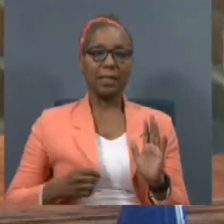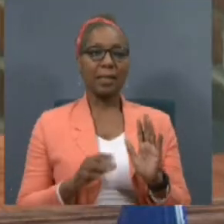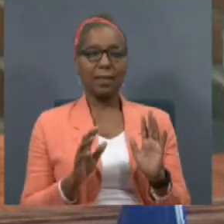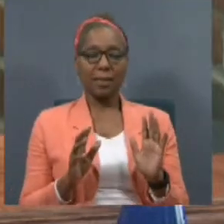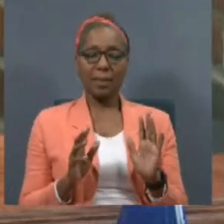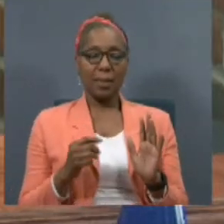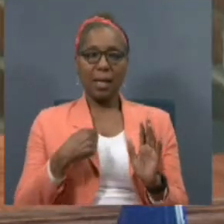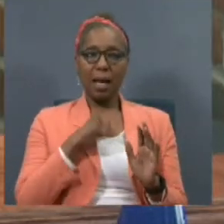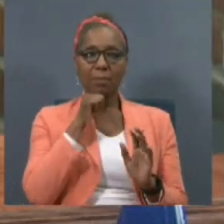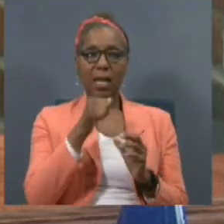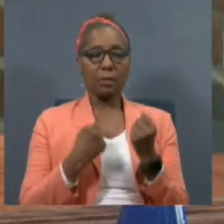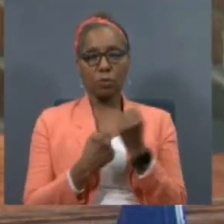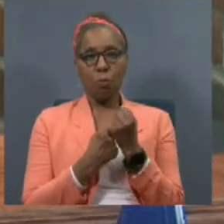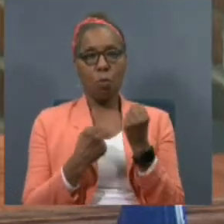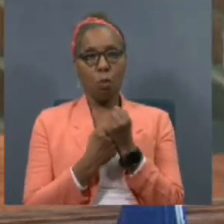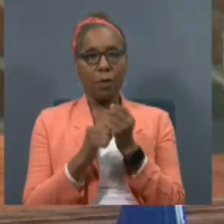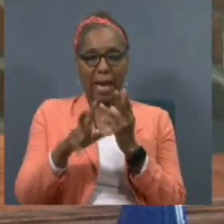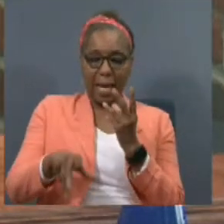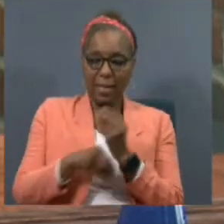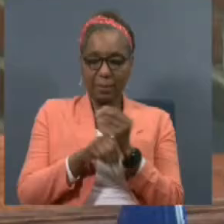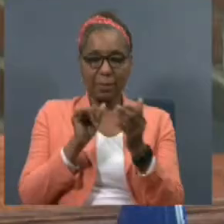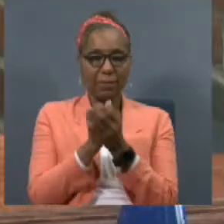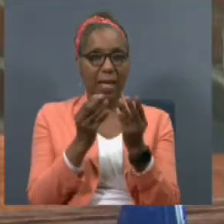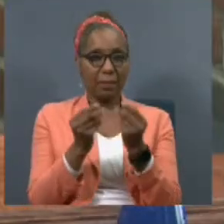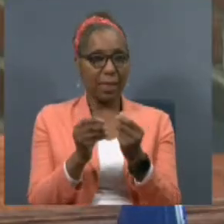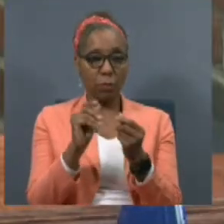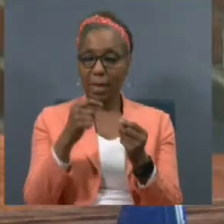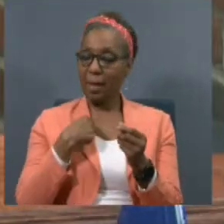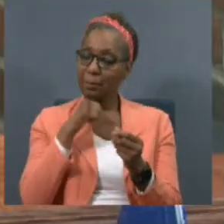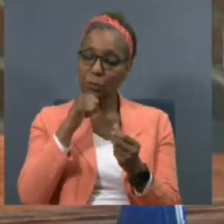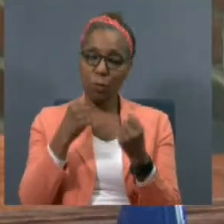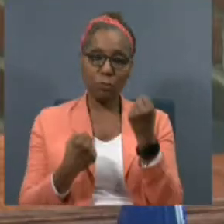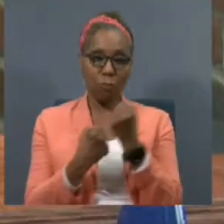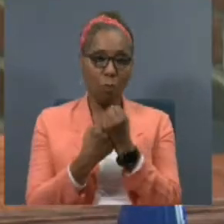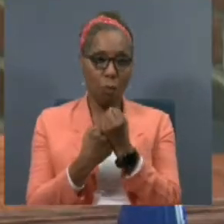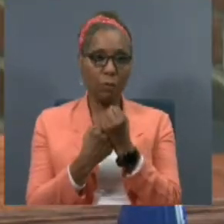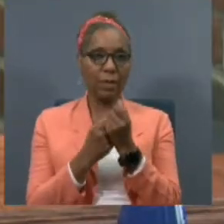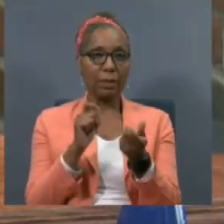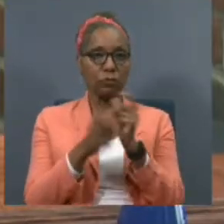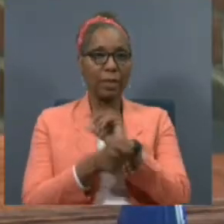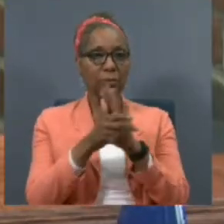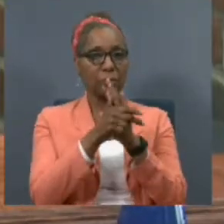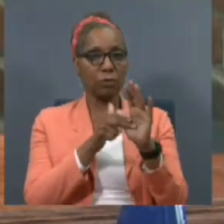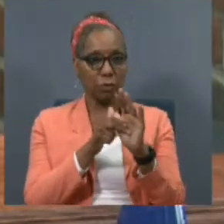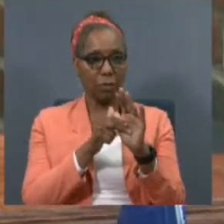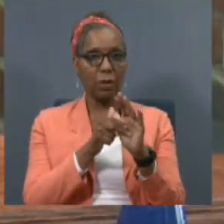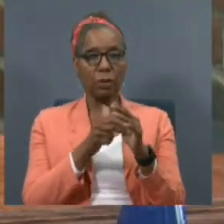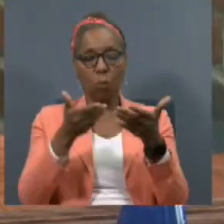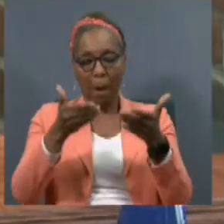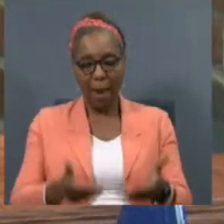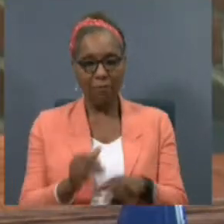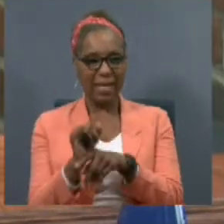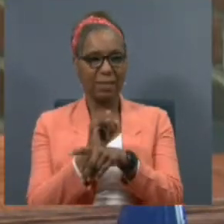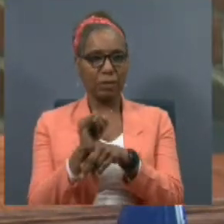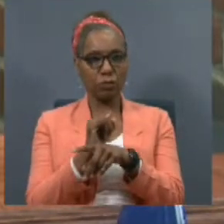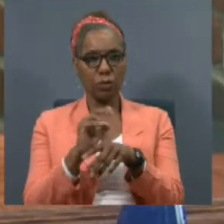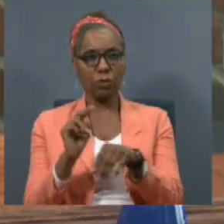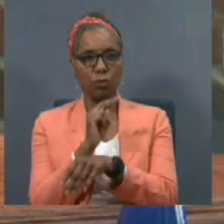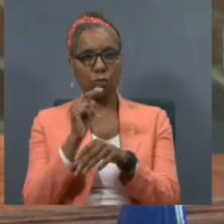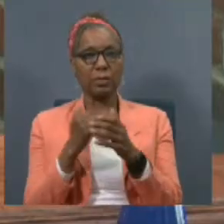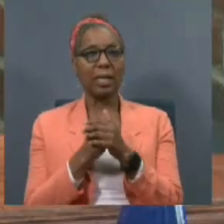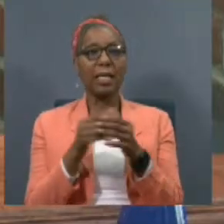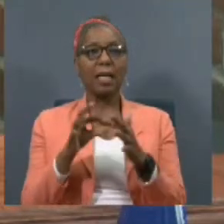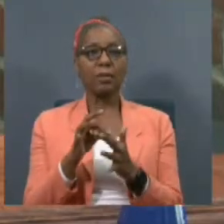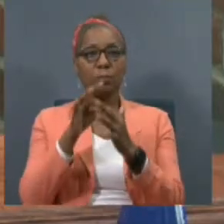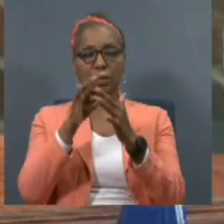I'm not in support of annexing this land. I'm not in support of changing the zoning to a heavy industrial use, especially